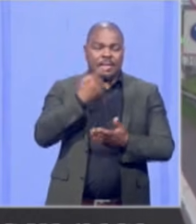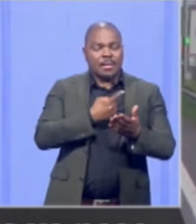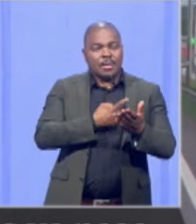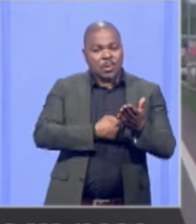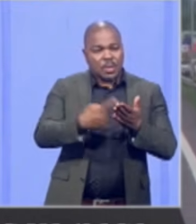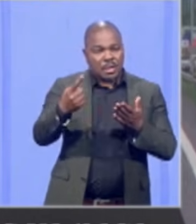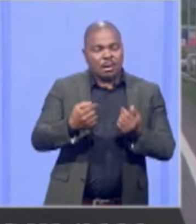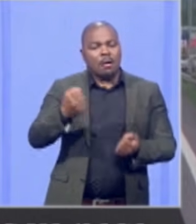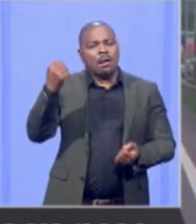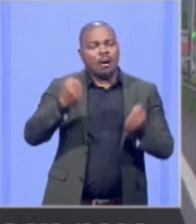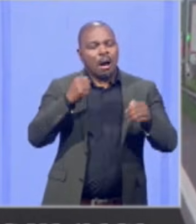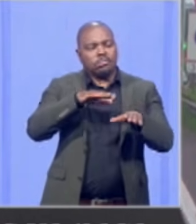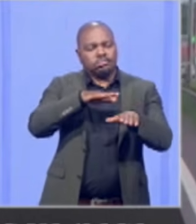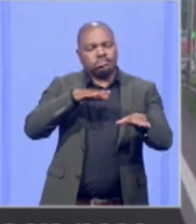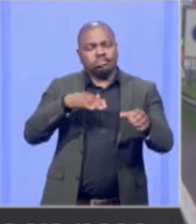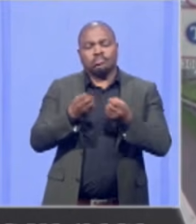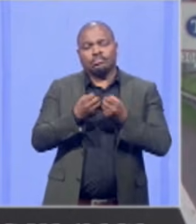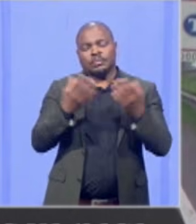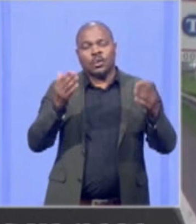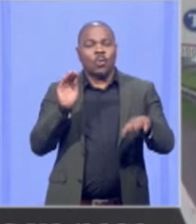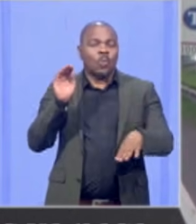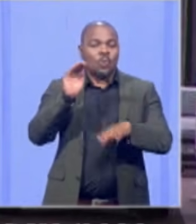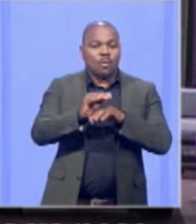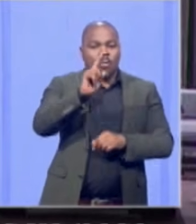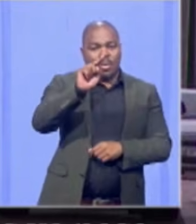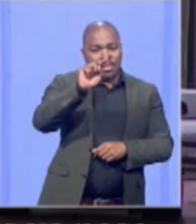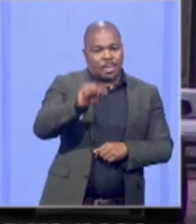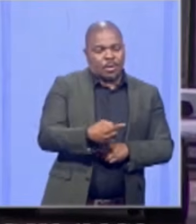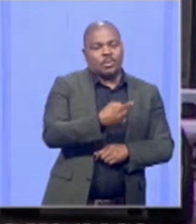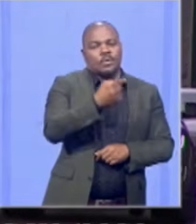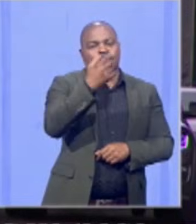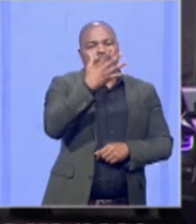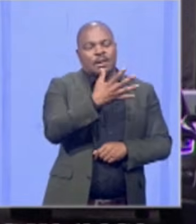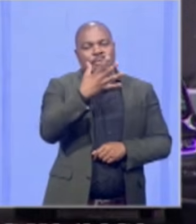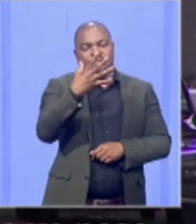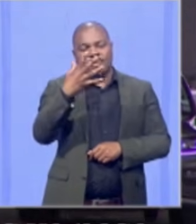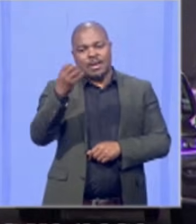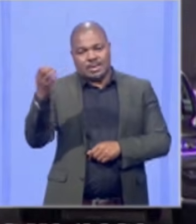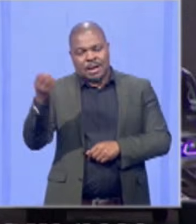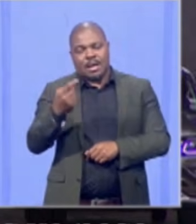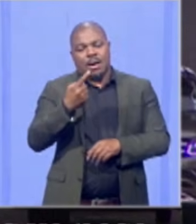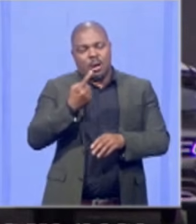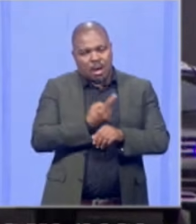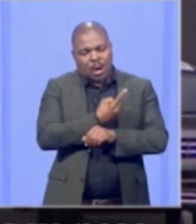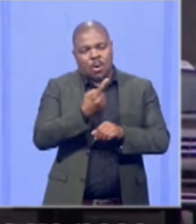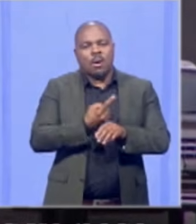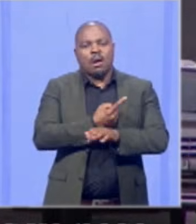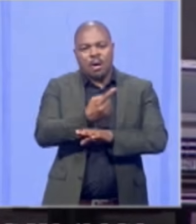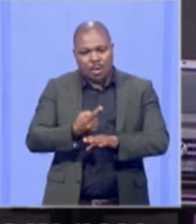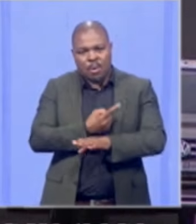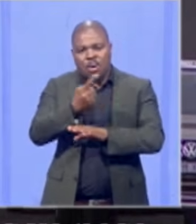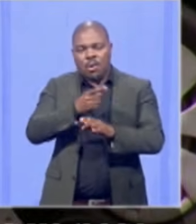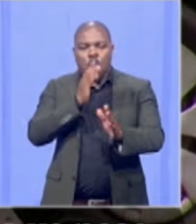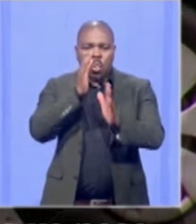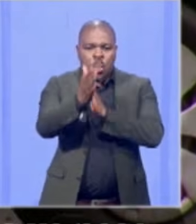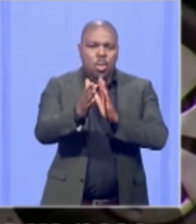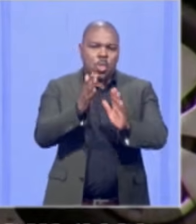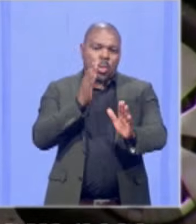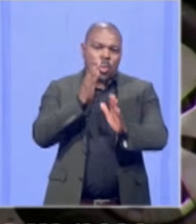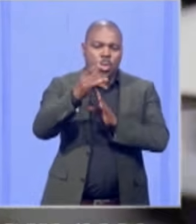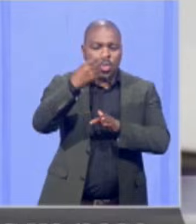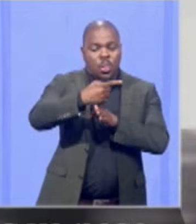ya pharakano e oketsegile ka dijanaga tse di fetang 1,500 ka ura mo tse di kgabaganyang foo. Bakgweetsi